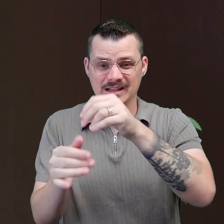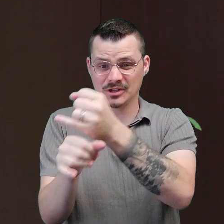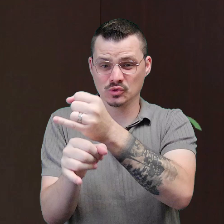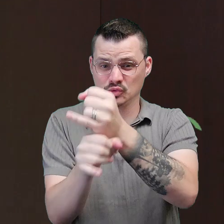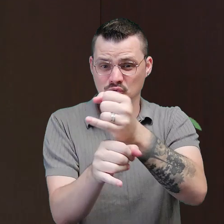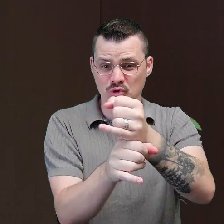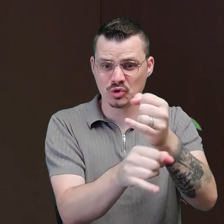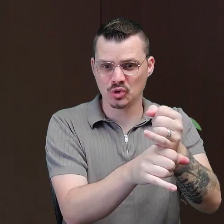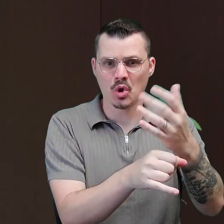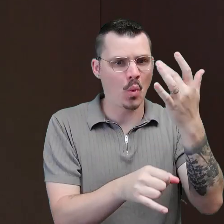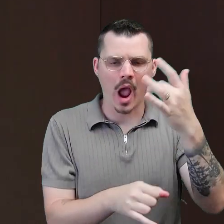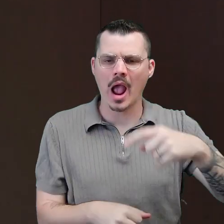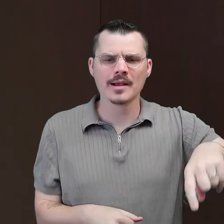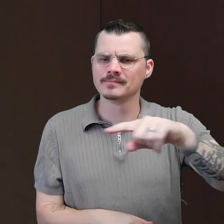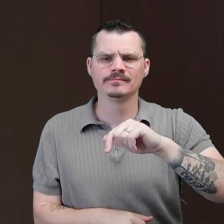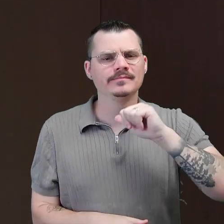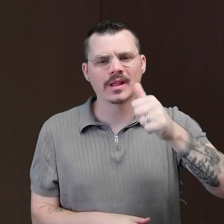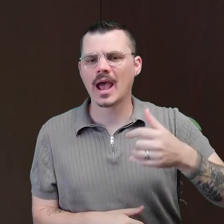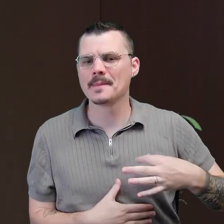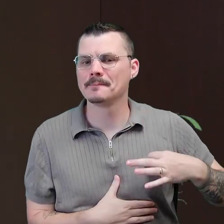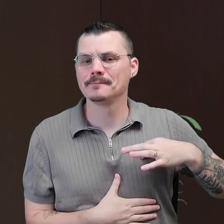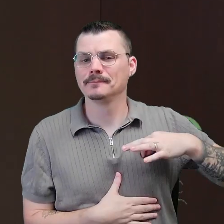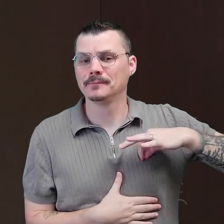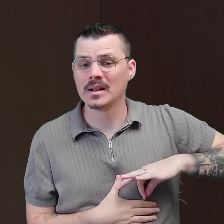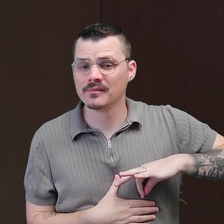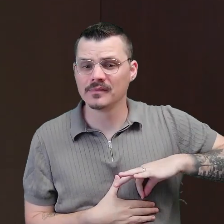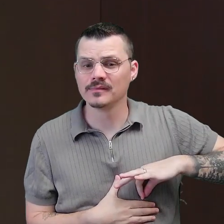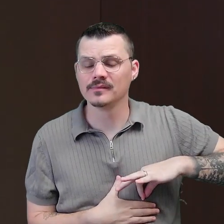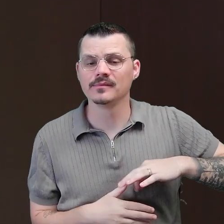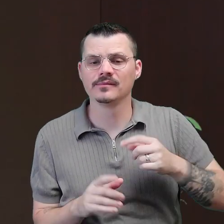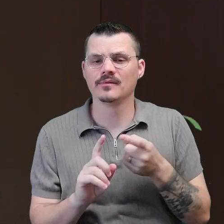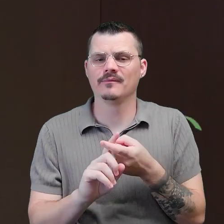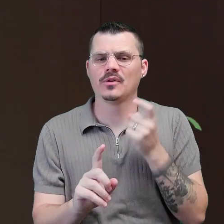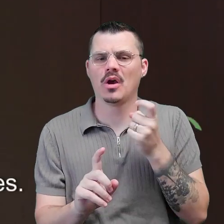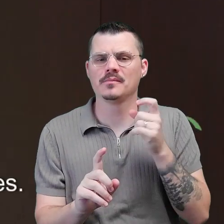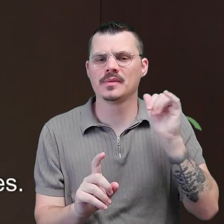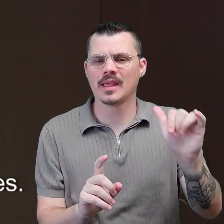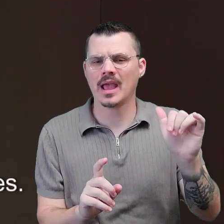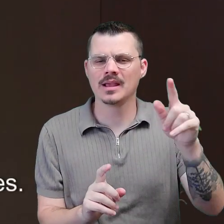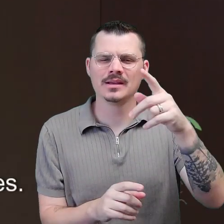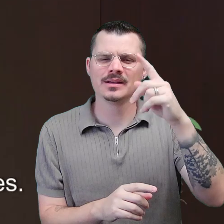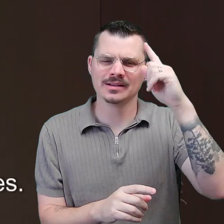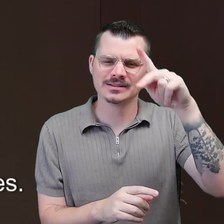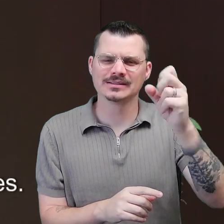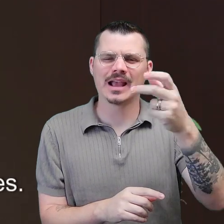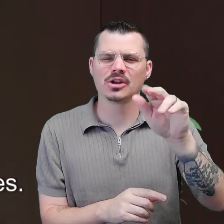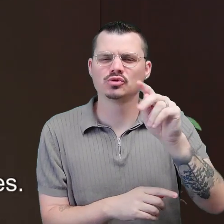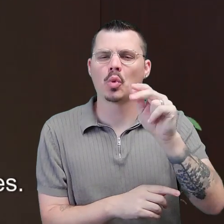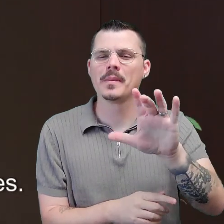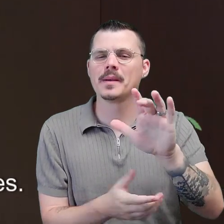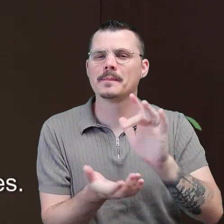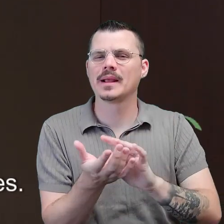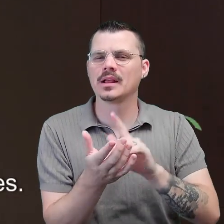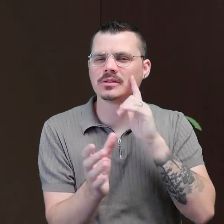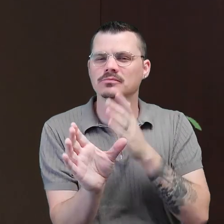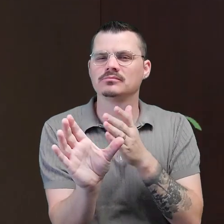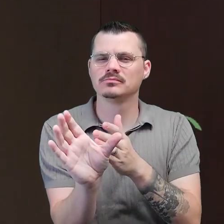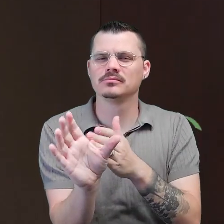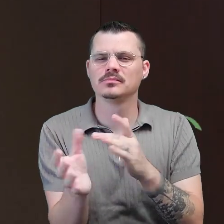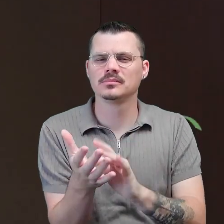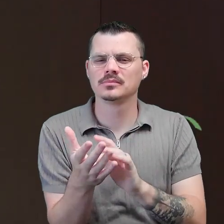institutions because they had not benefited from the psychotropic medications, the new